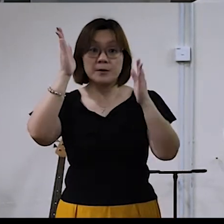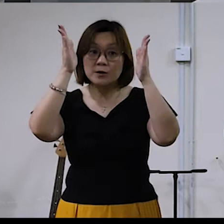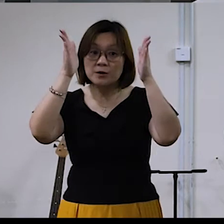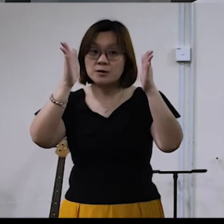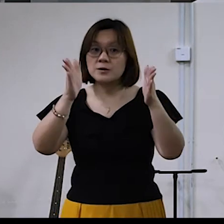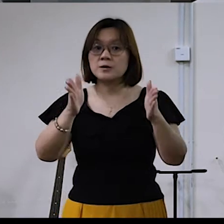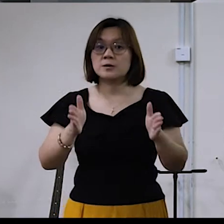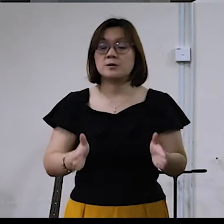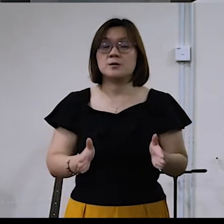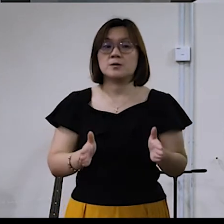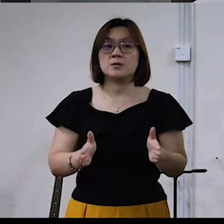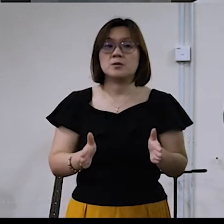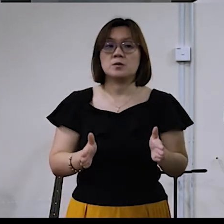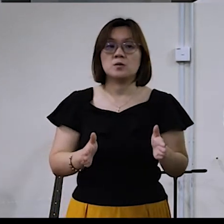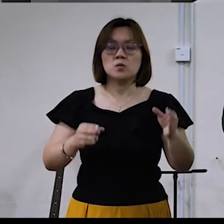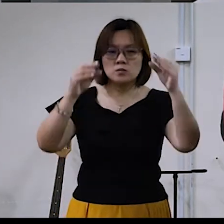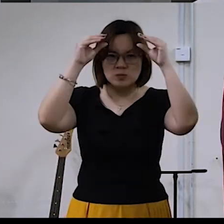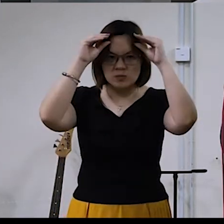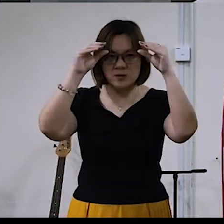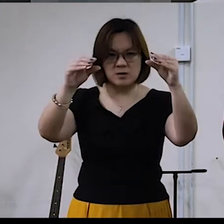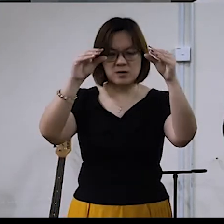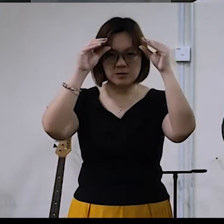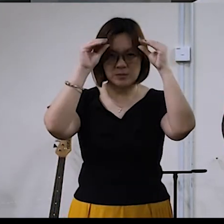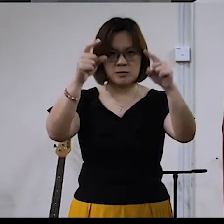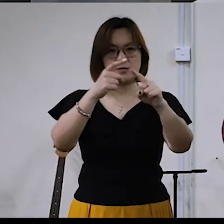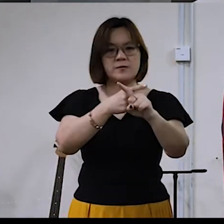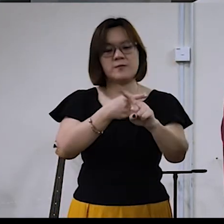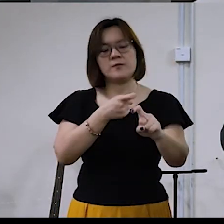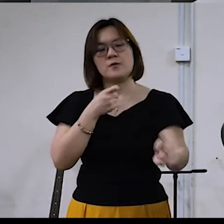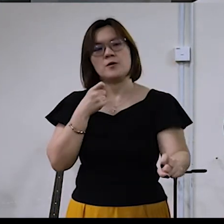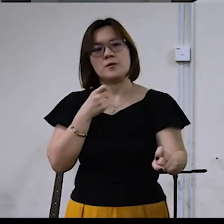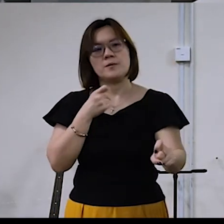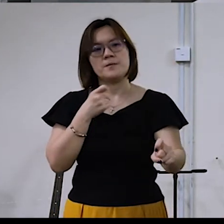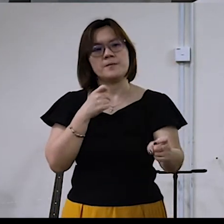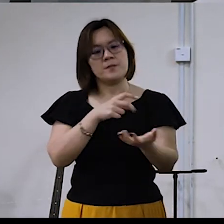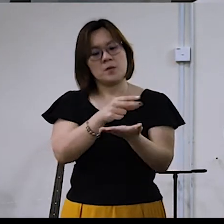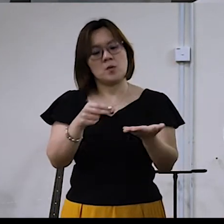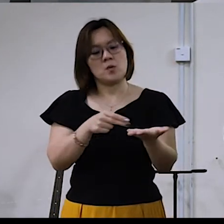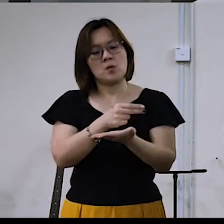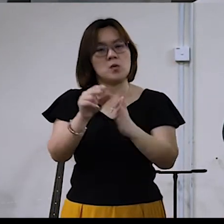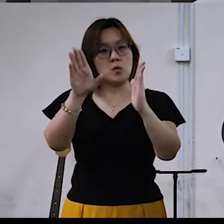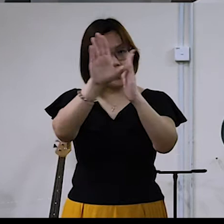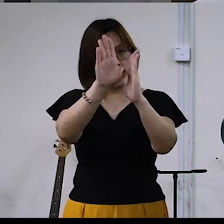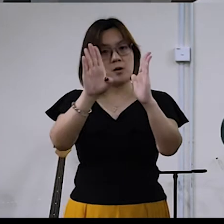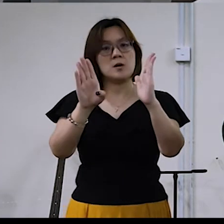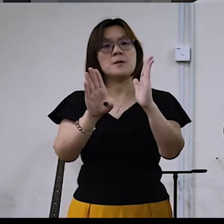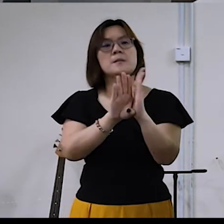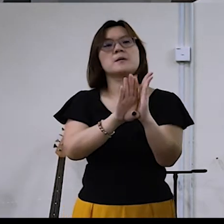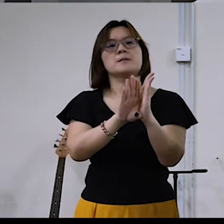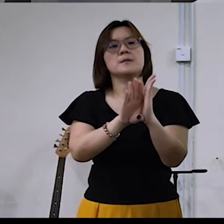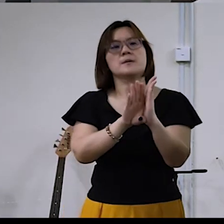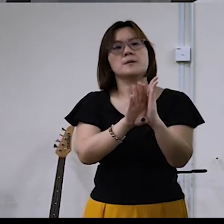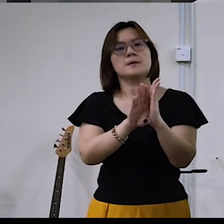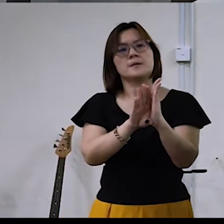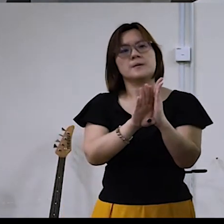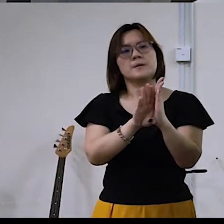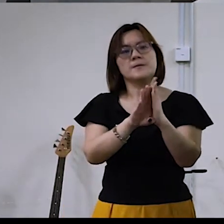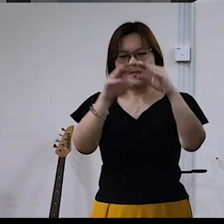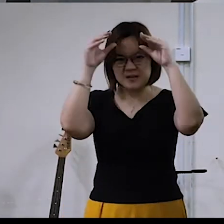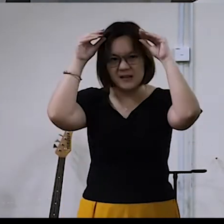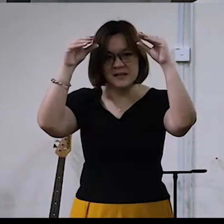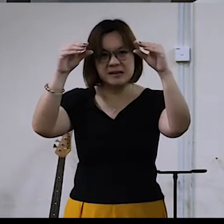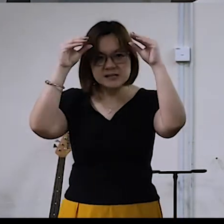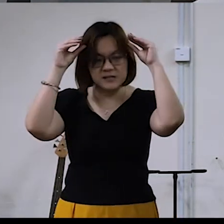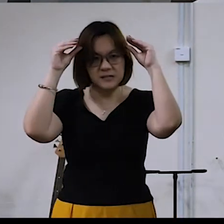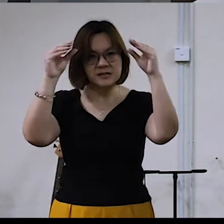to anything that has been spoken and confirmed in the Holy Bible. Who can say amen? Amen. And that is why we also need to know the Holy